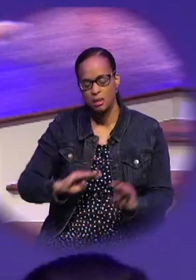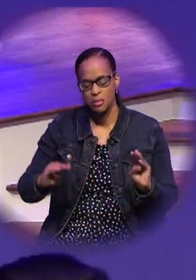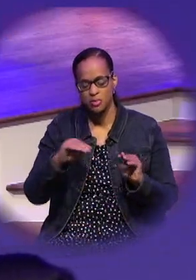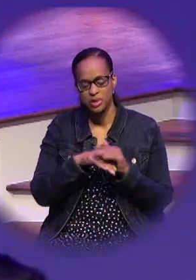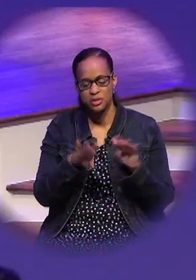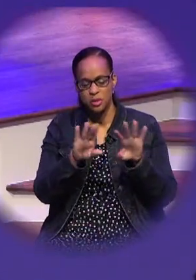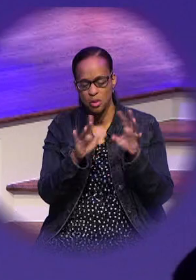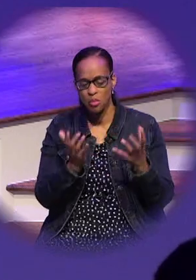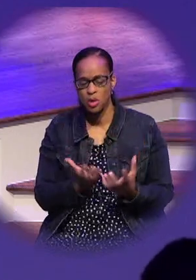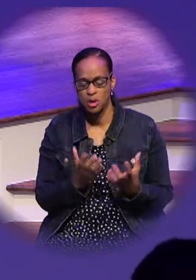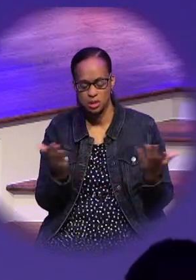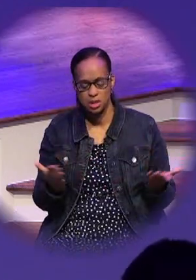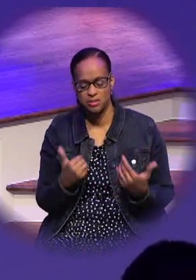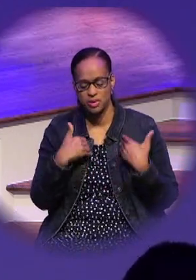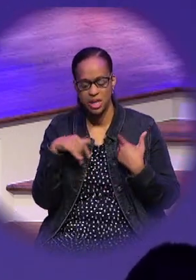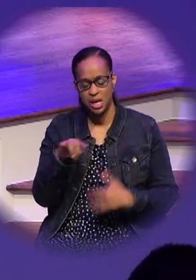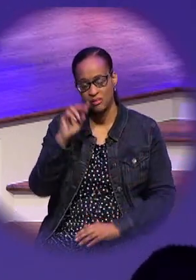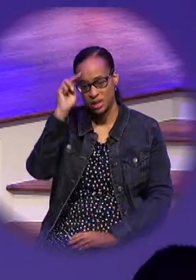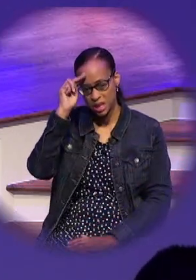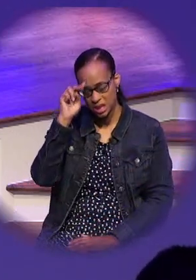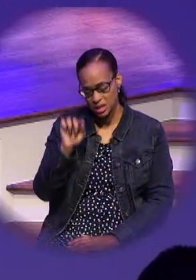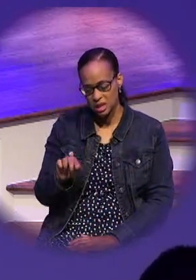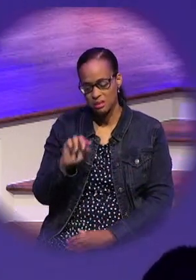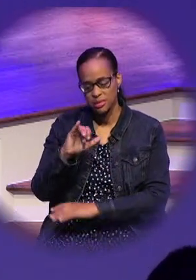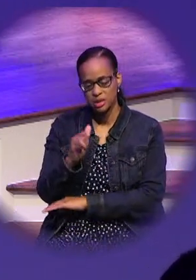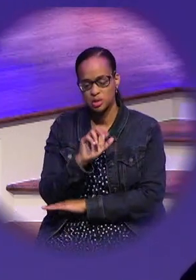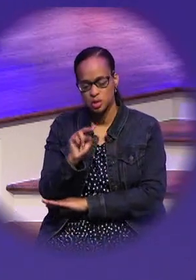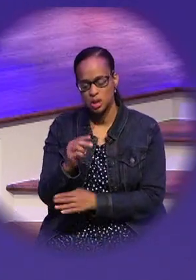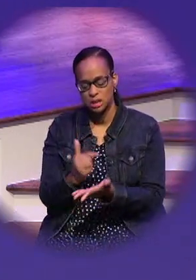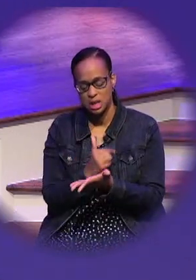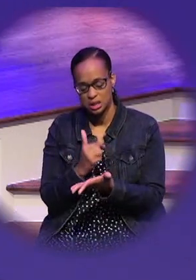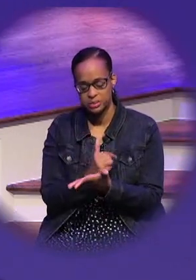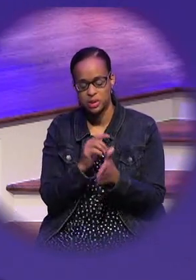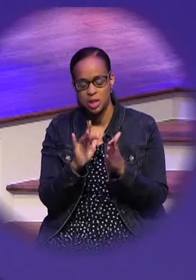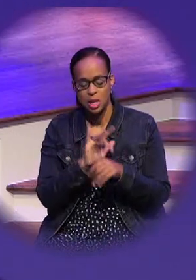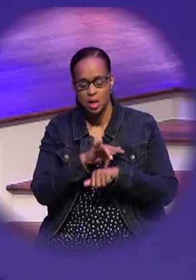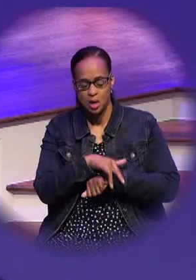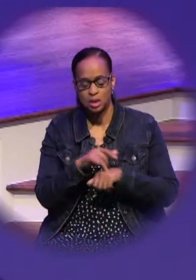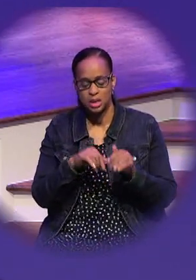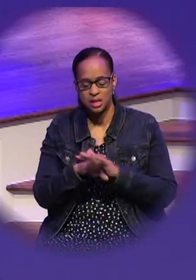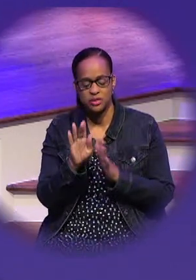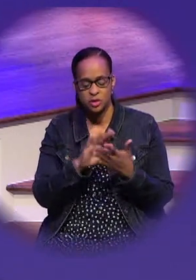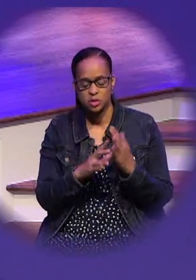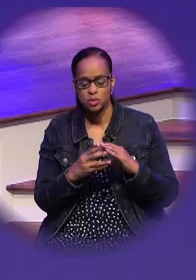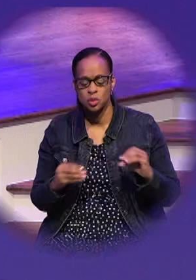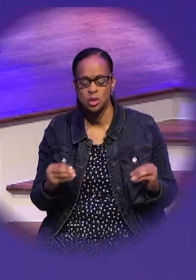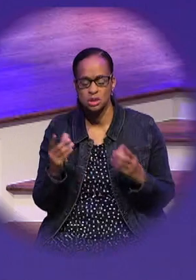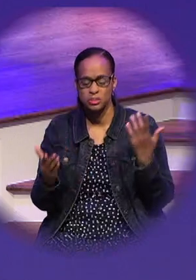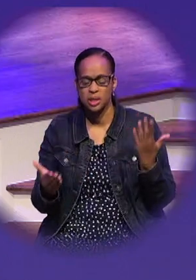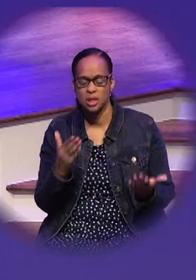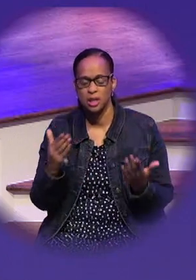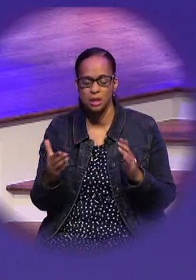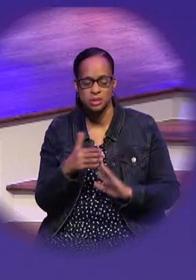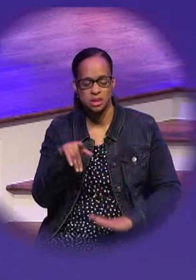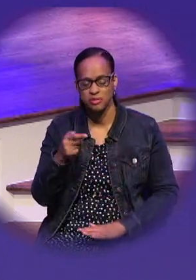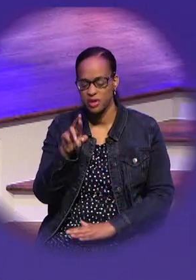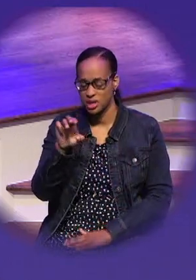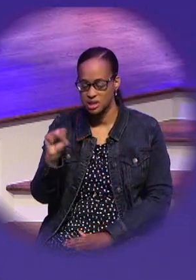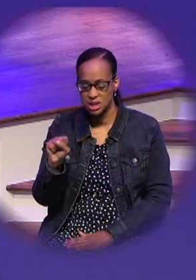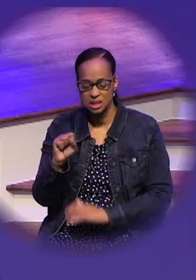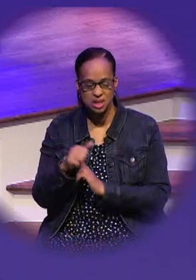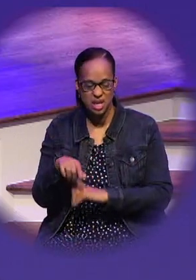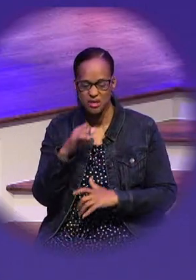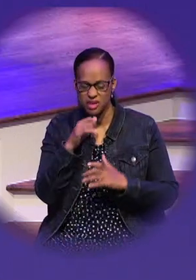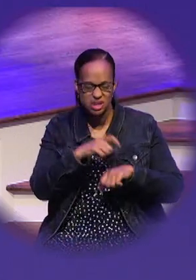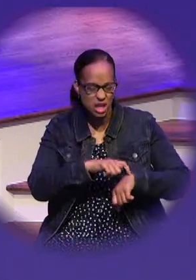world. And so here we have Nicodemus. Again, in John's gospel, this is early in the story. So perhaps the Pharisees haven't had all that sort of